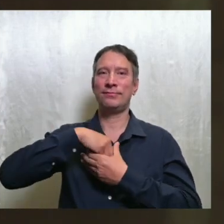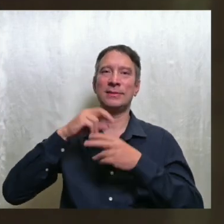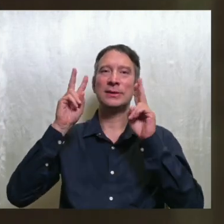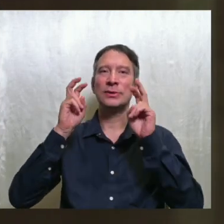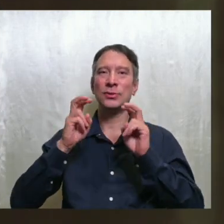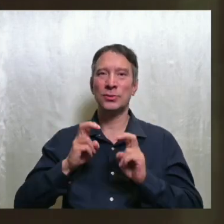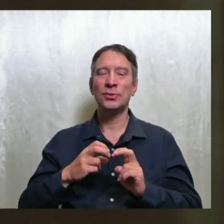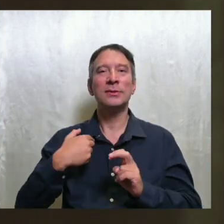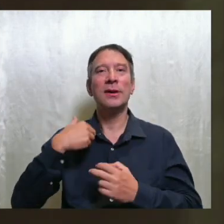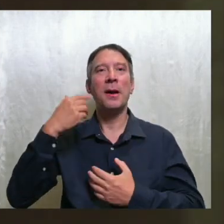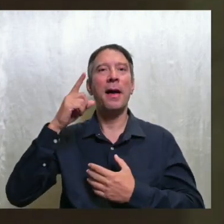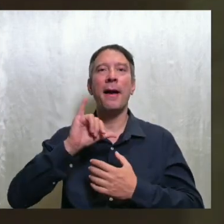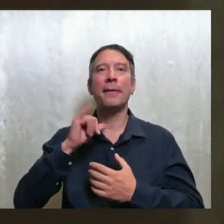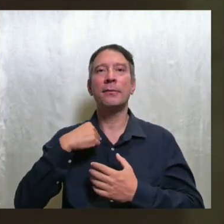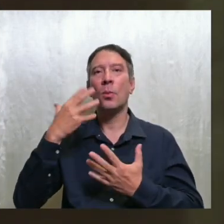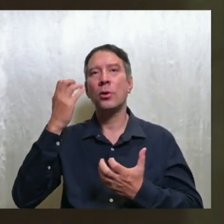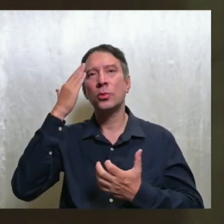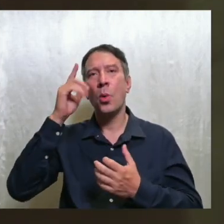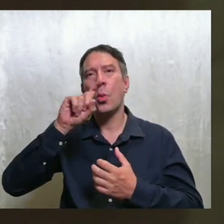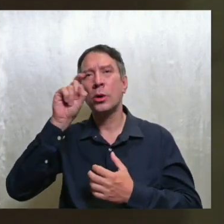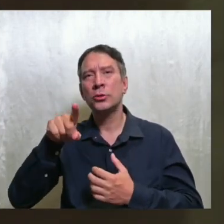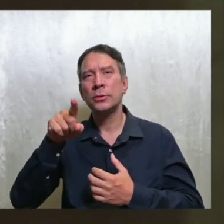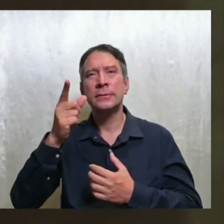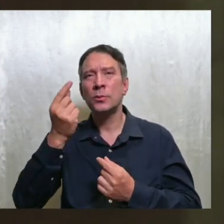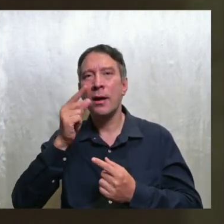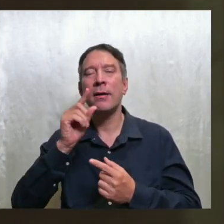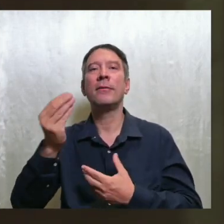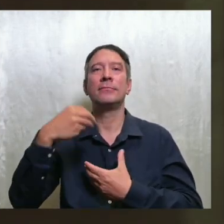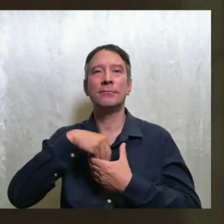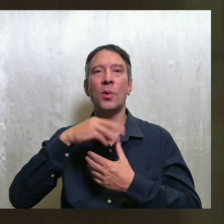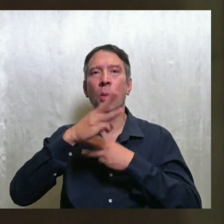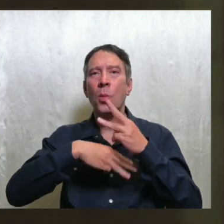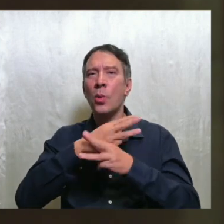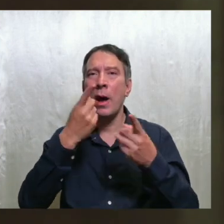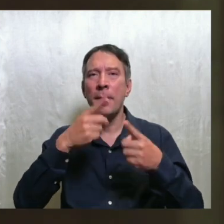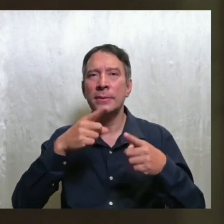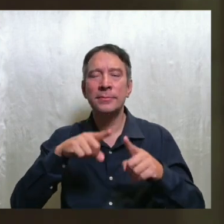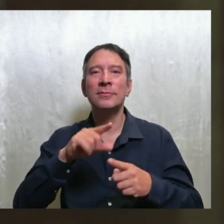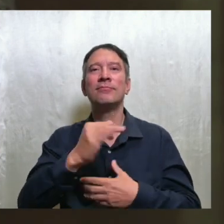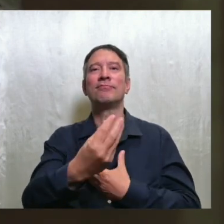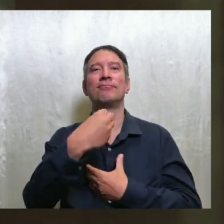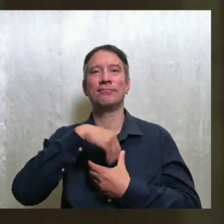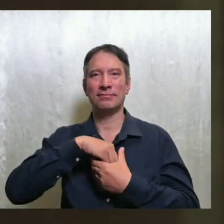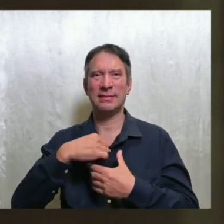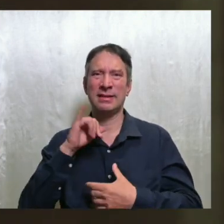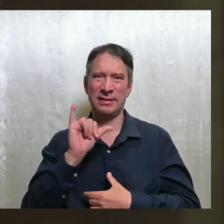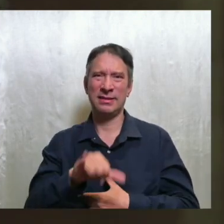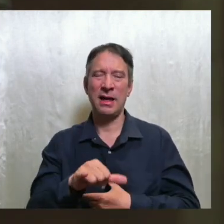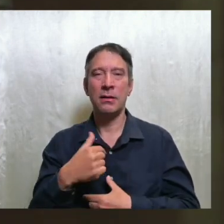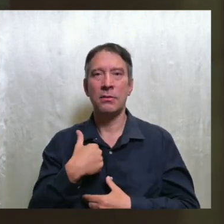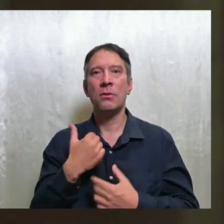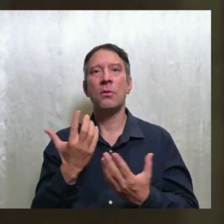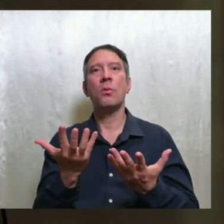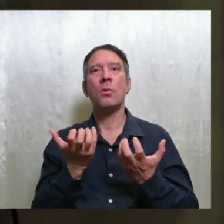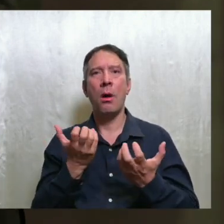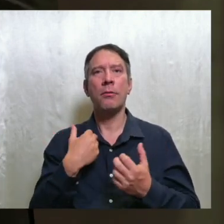our work engagements require us to continue learning, and we want to do better at work. Or, like all of us out here, we want to serve